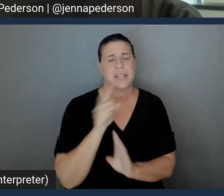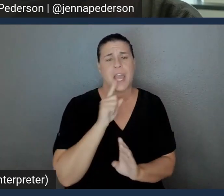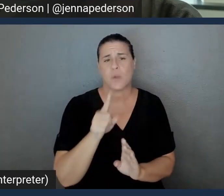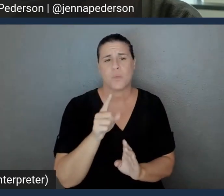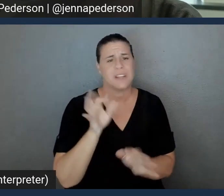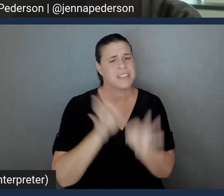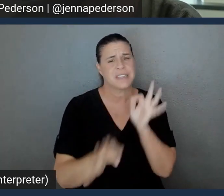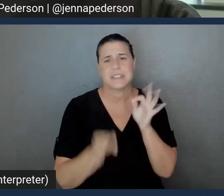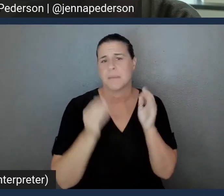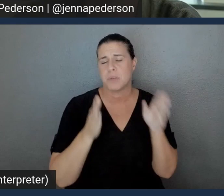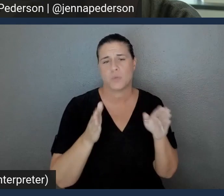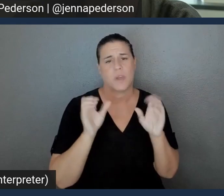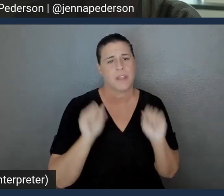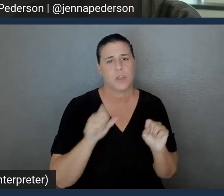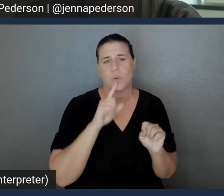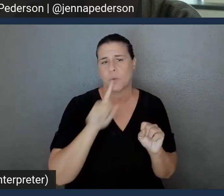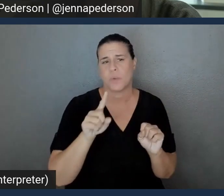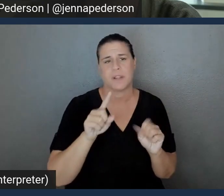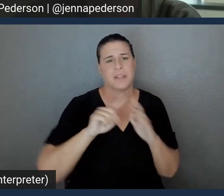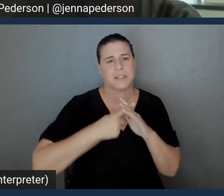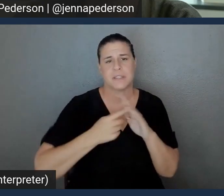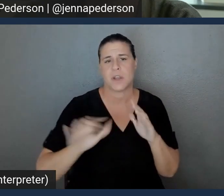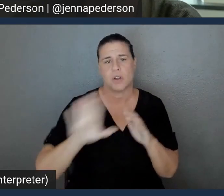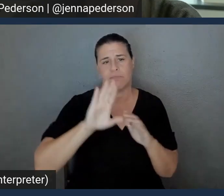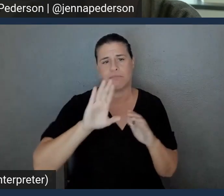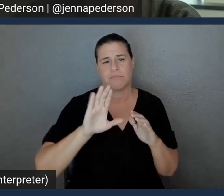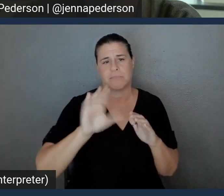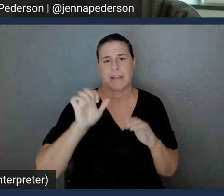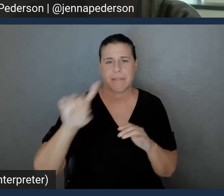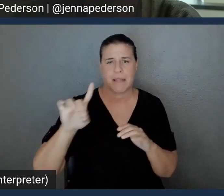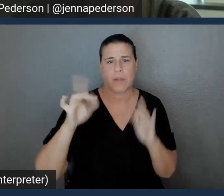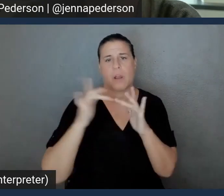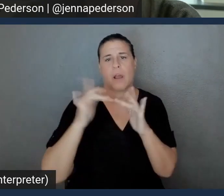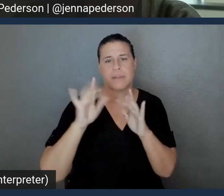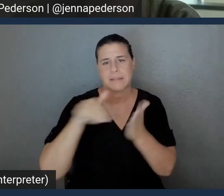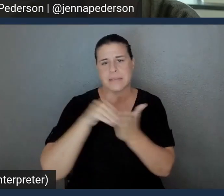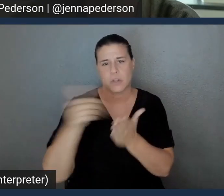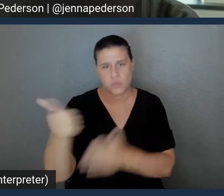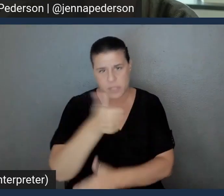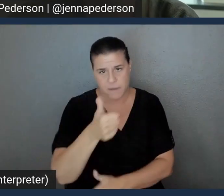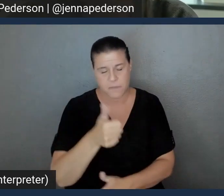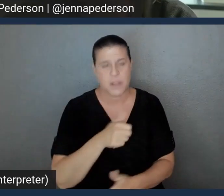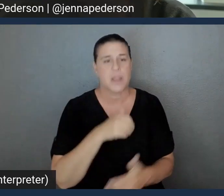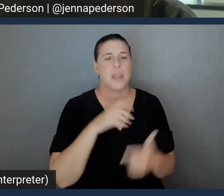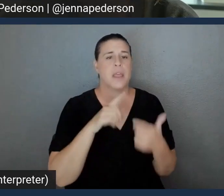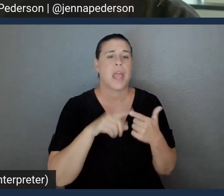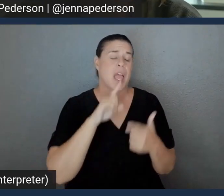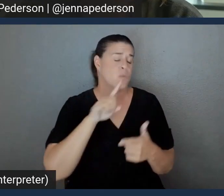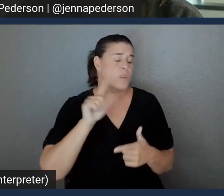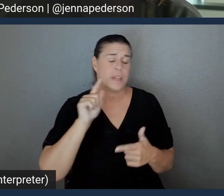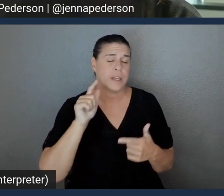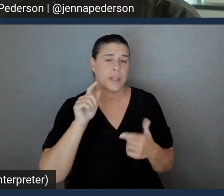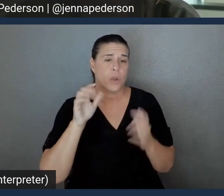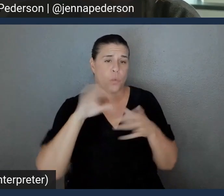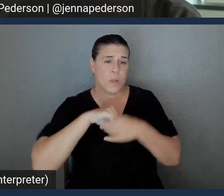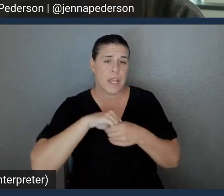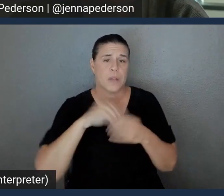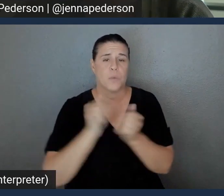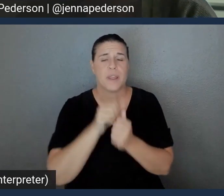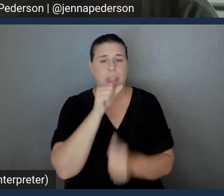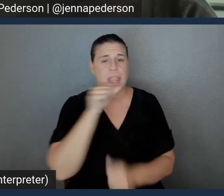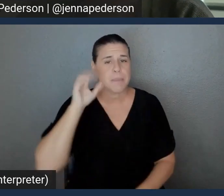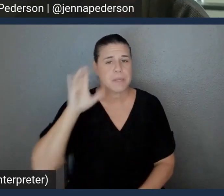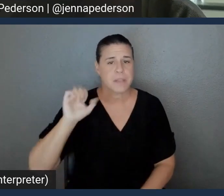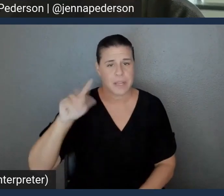simplest way you could start your own contact center. And essentially within Amazon Connect, we also